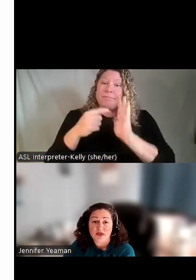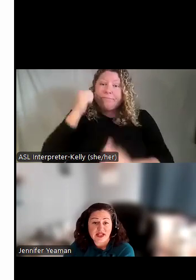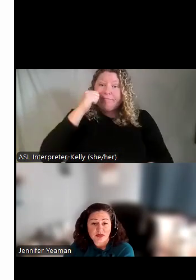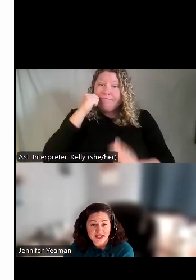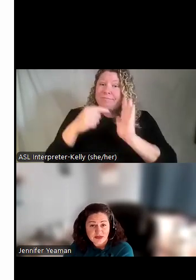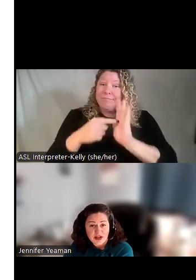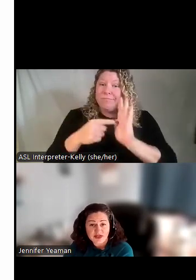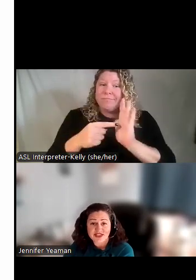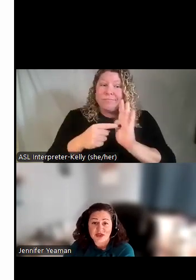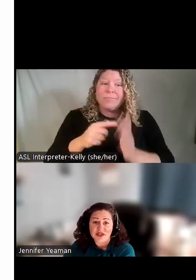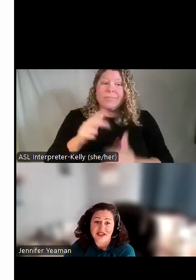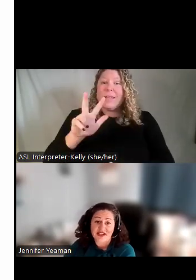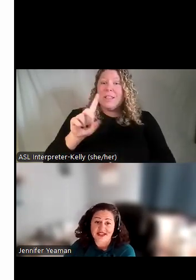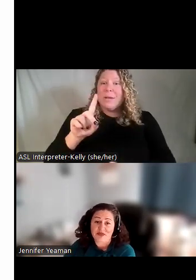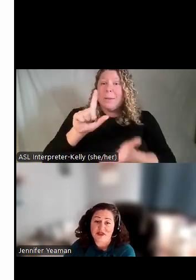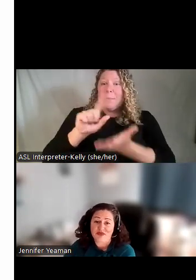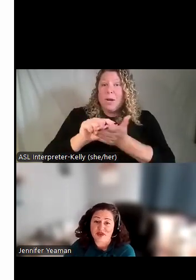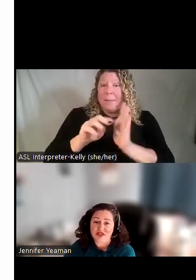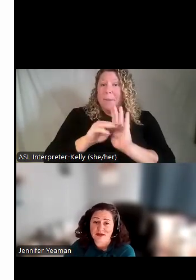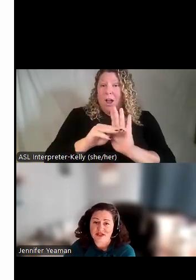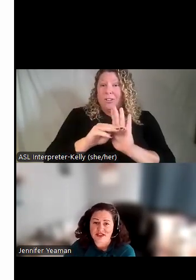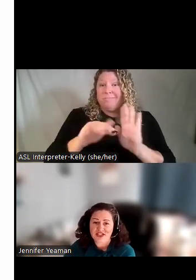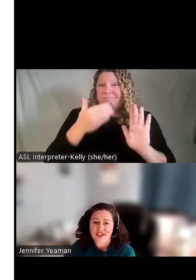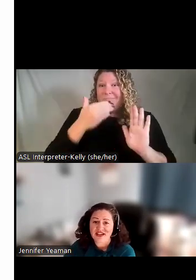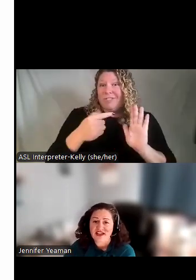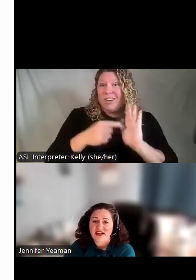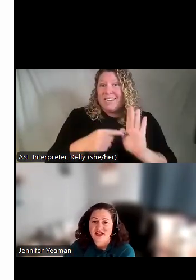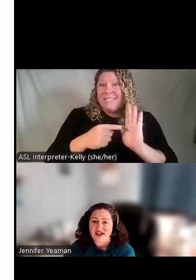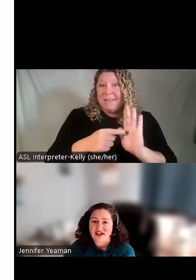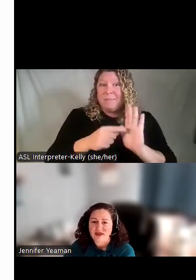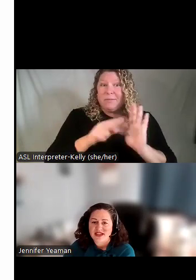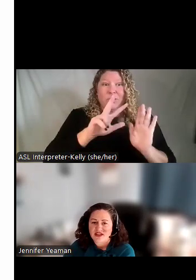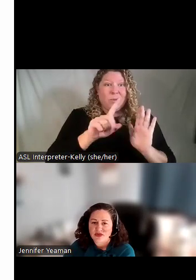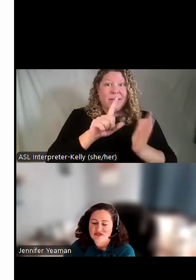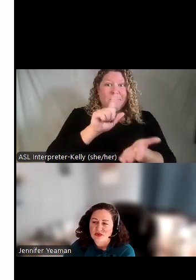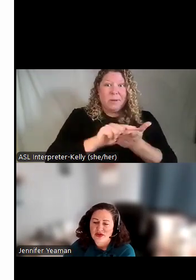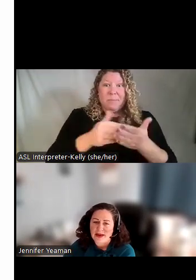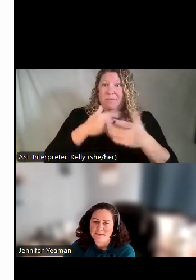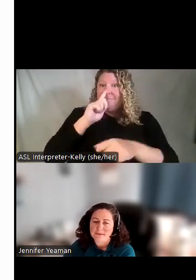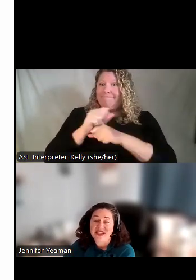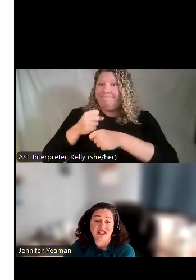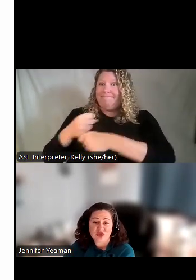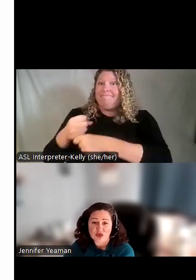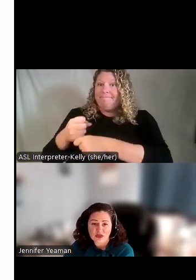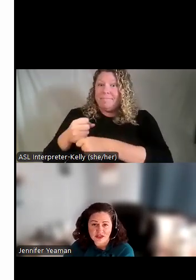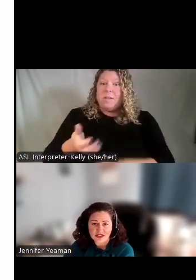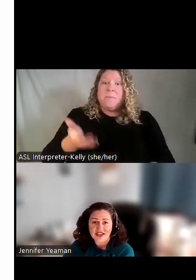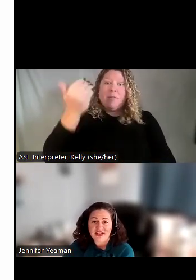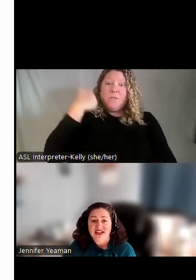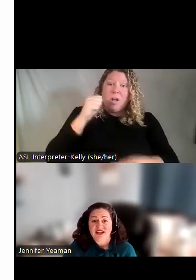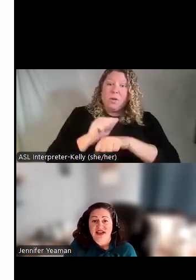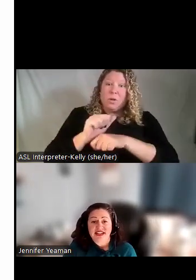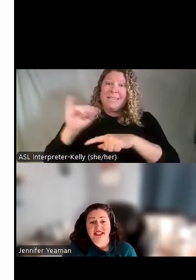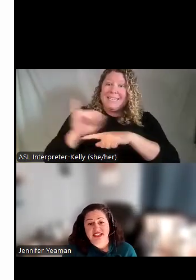prototypes. 3D printing models are a really good example of prototype generation. In the past, I've worked for industrial